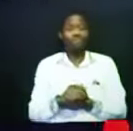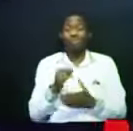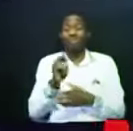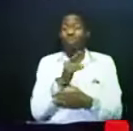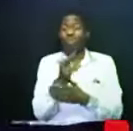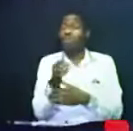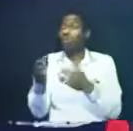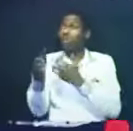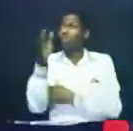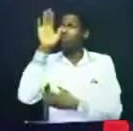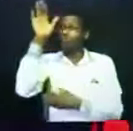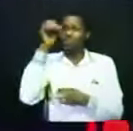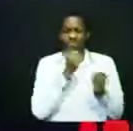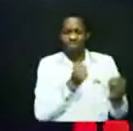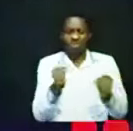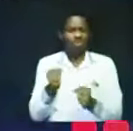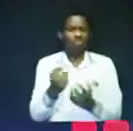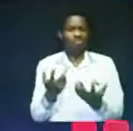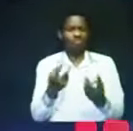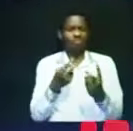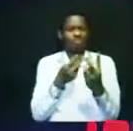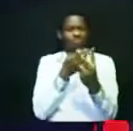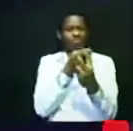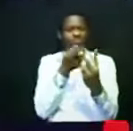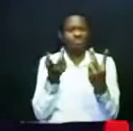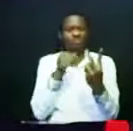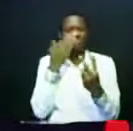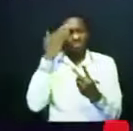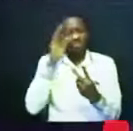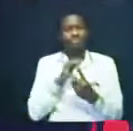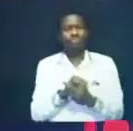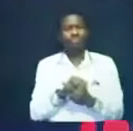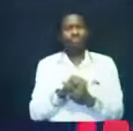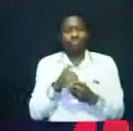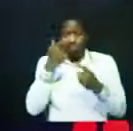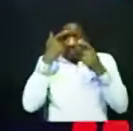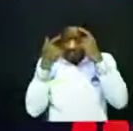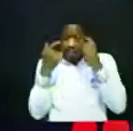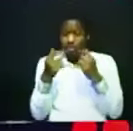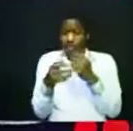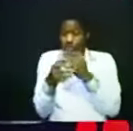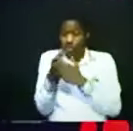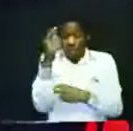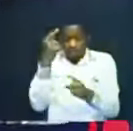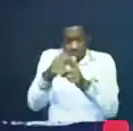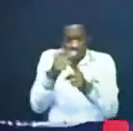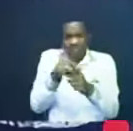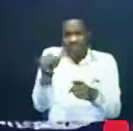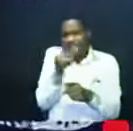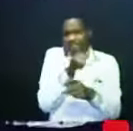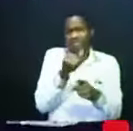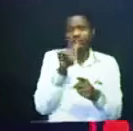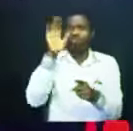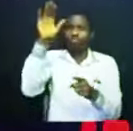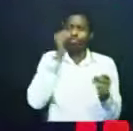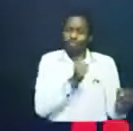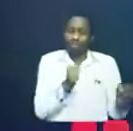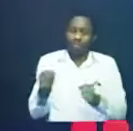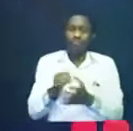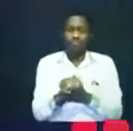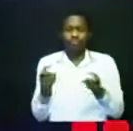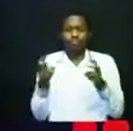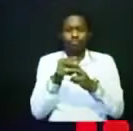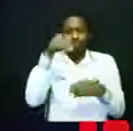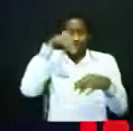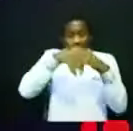of God." Ana onyankopɔn tumi no. Because the scriptures is the power of God. Sanse onyame tumi no ɛno ne asem. So inherent in